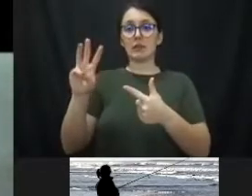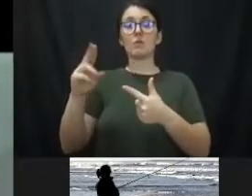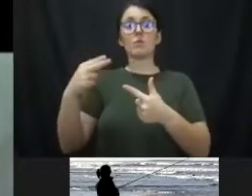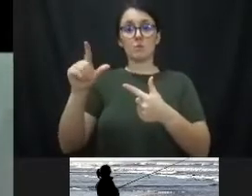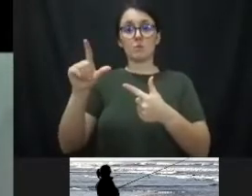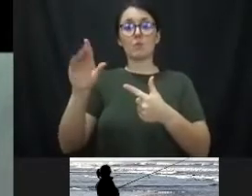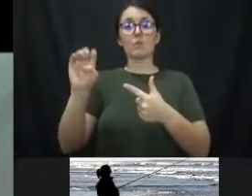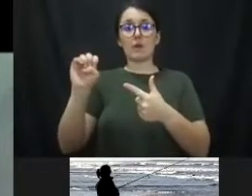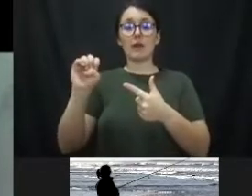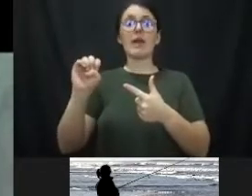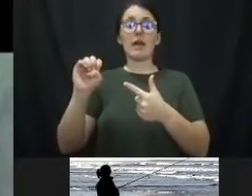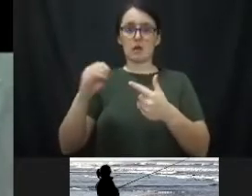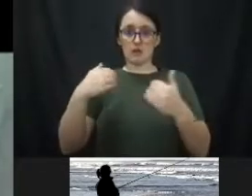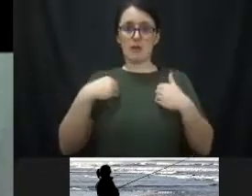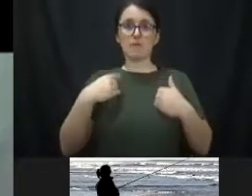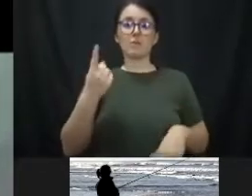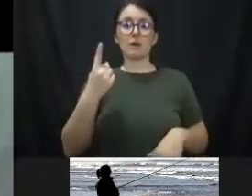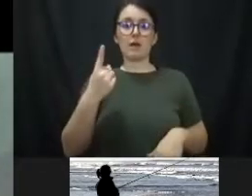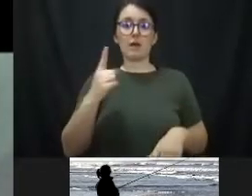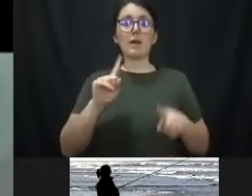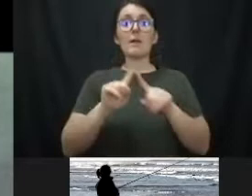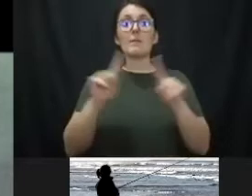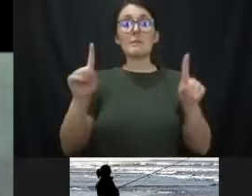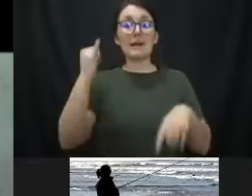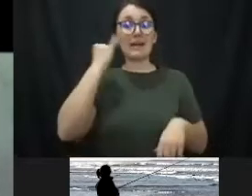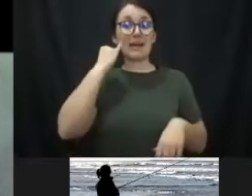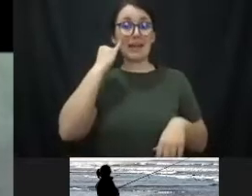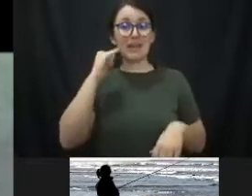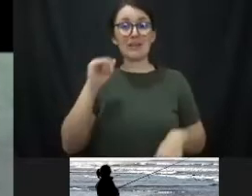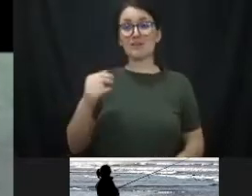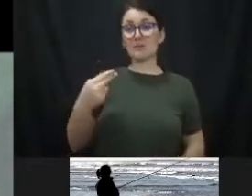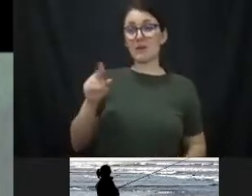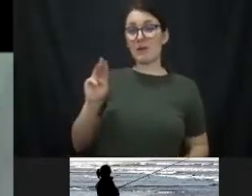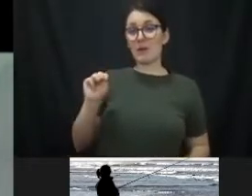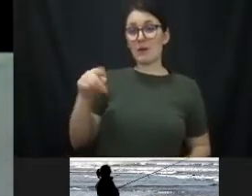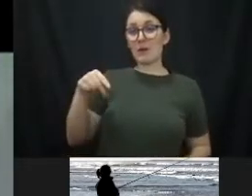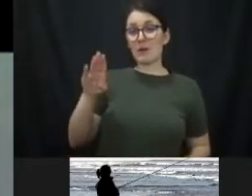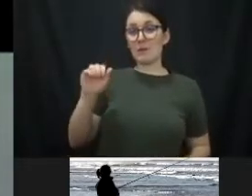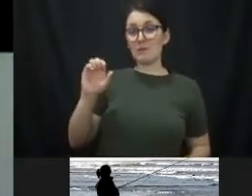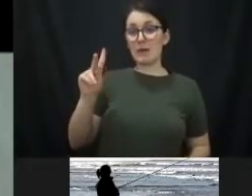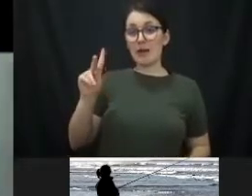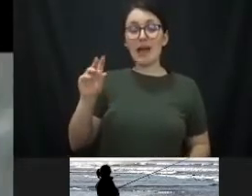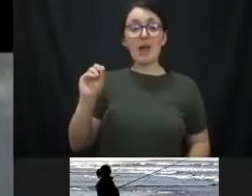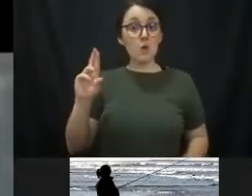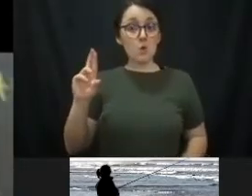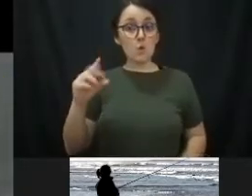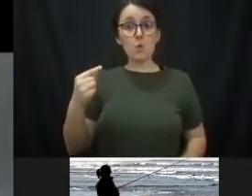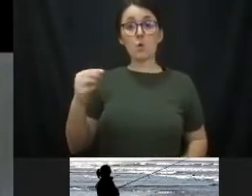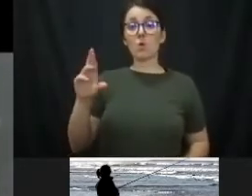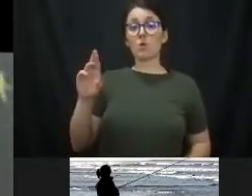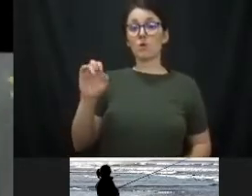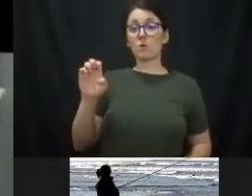a gray whale, a blue whale, a humpback, you have 2. So when we're looking at a gray